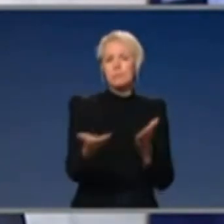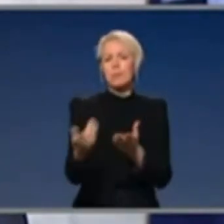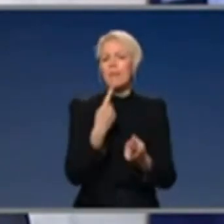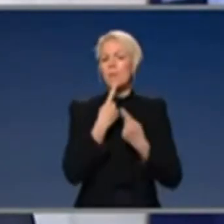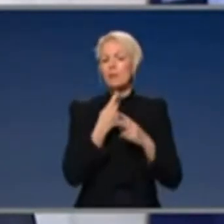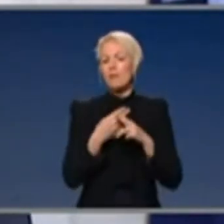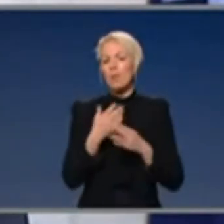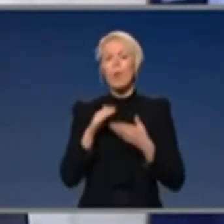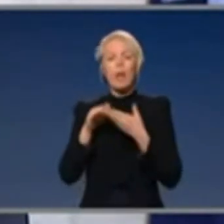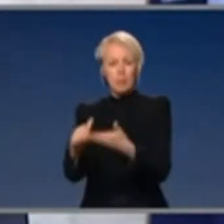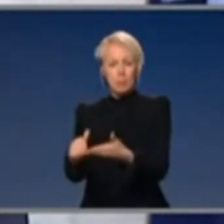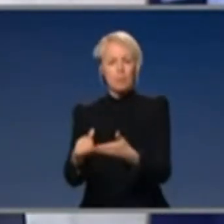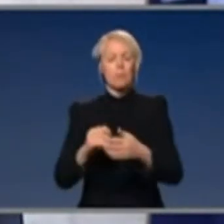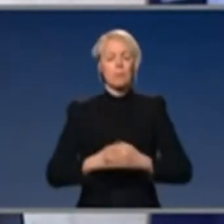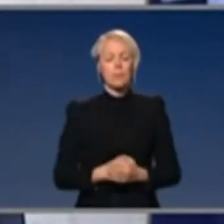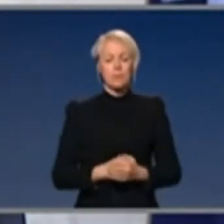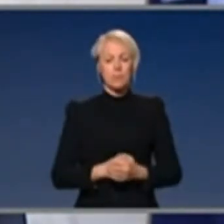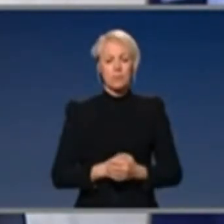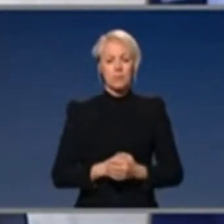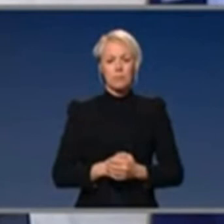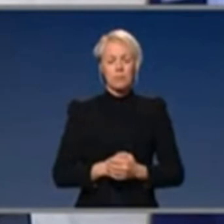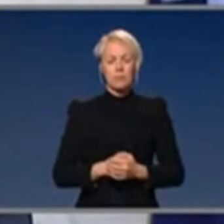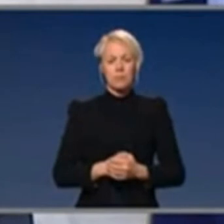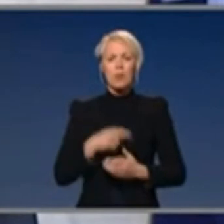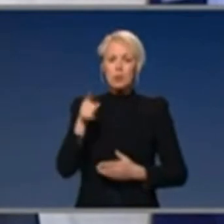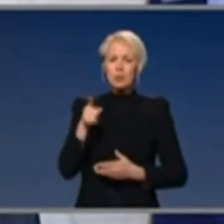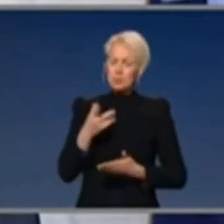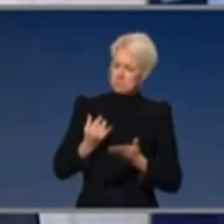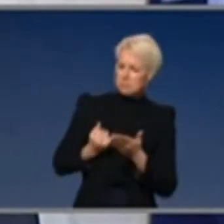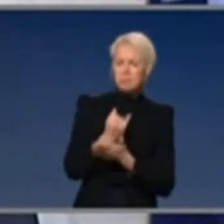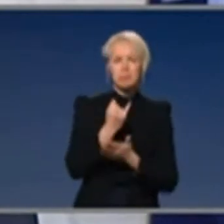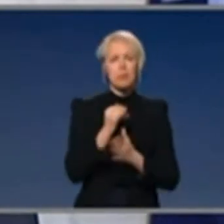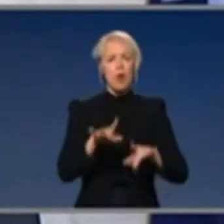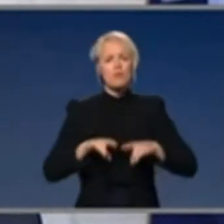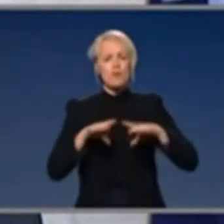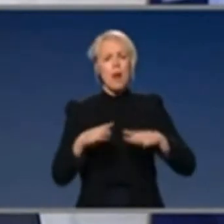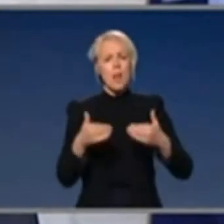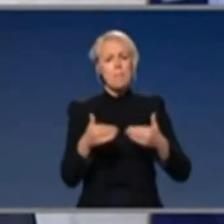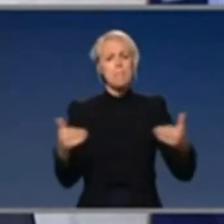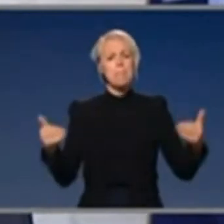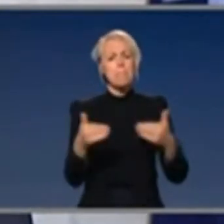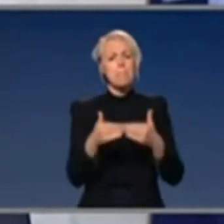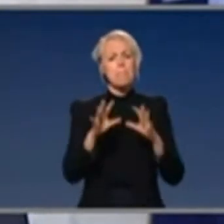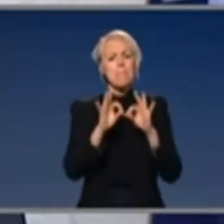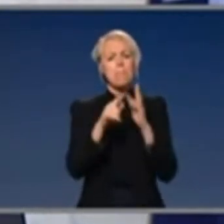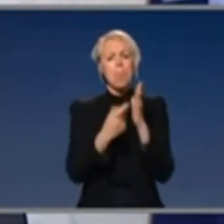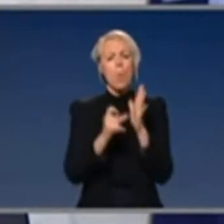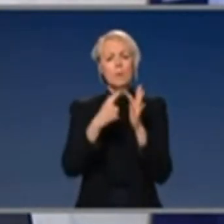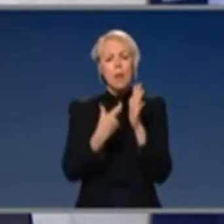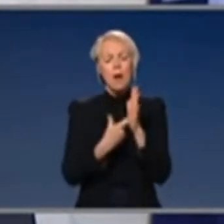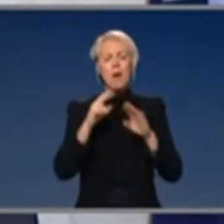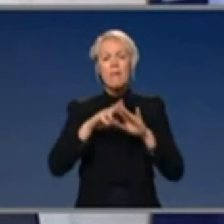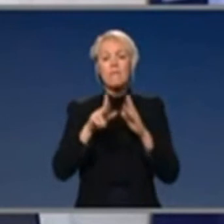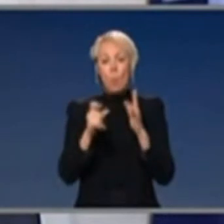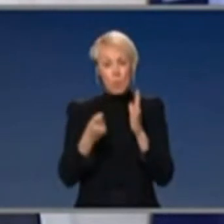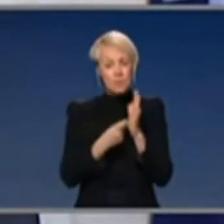The suggestion by you that there's been wrongdoing by the Australian Border Force is completely wrong. Now, the Australian Border Force